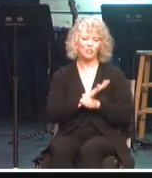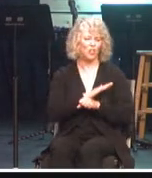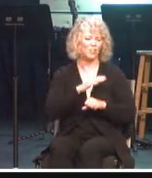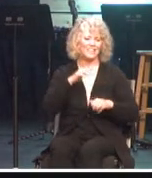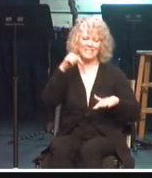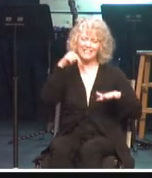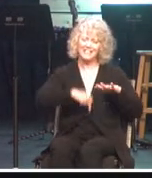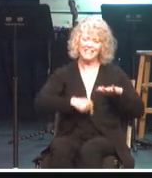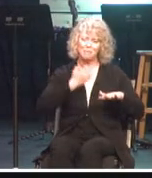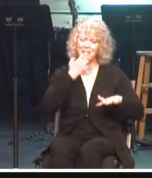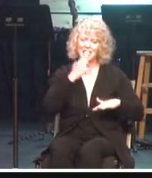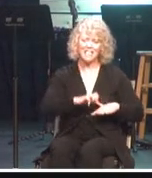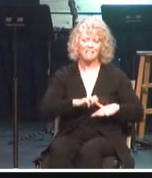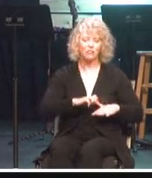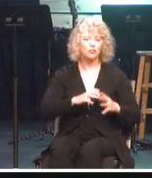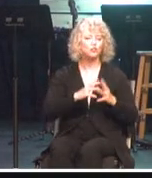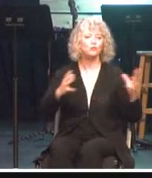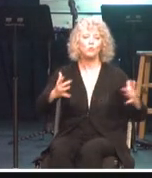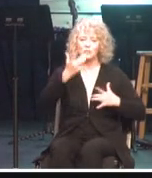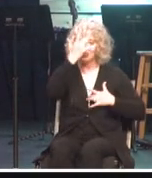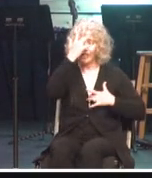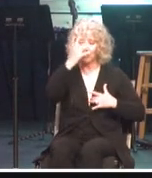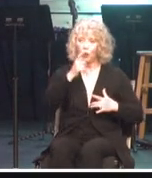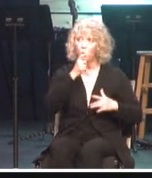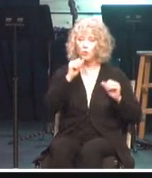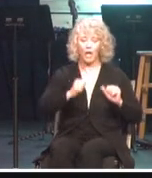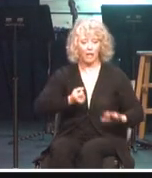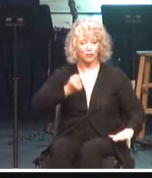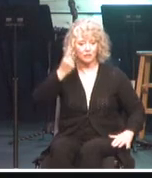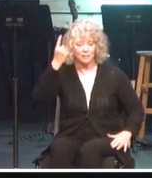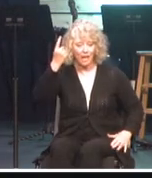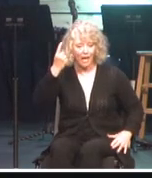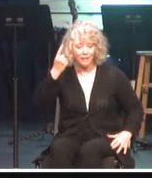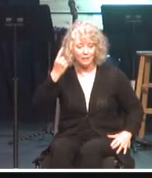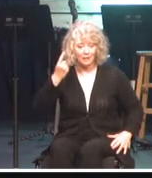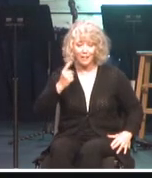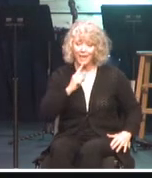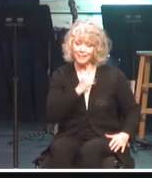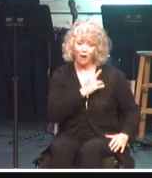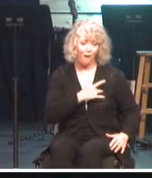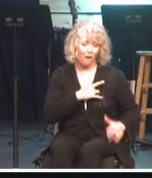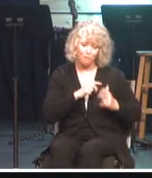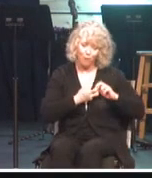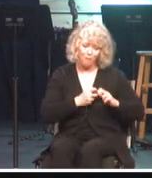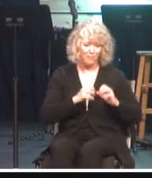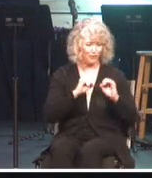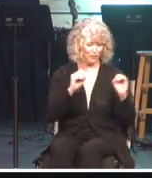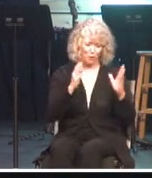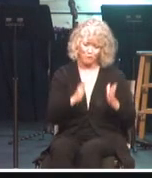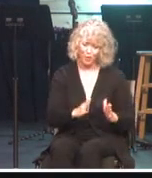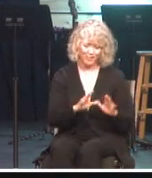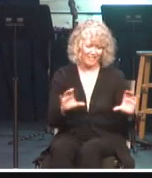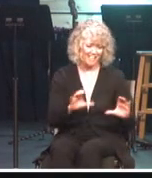Who can understand it? It's a heart issue. Psalm 14, there's no one who does